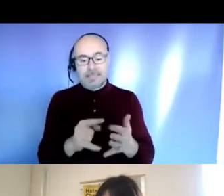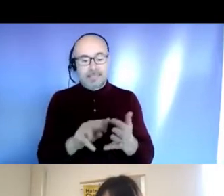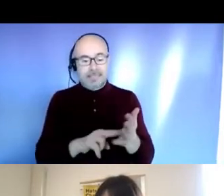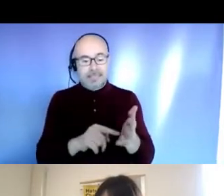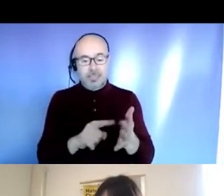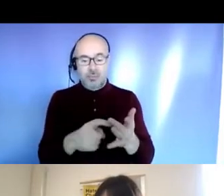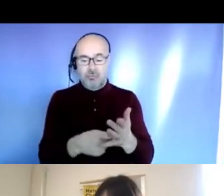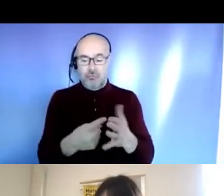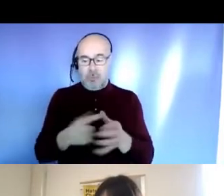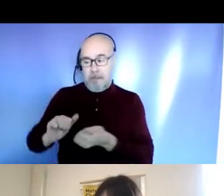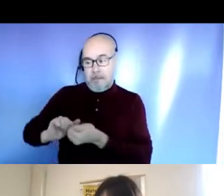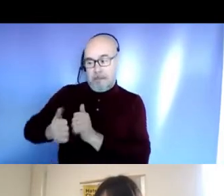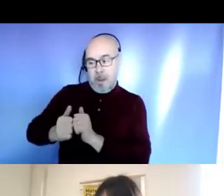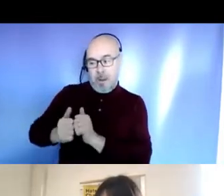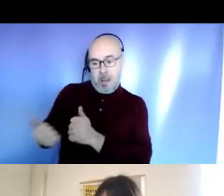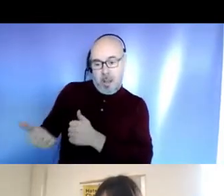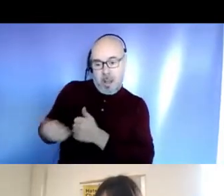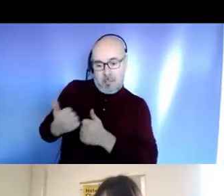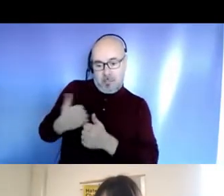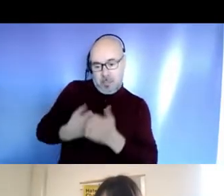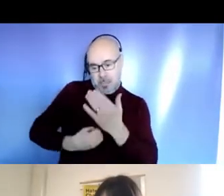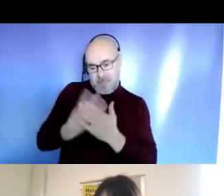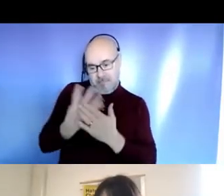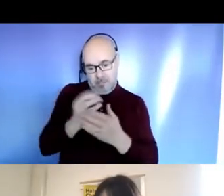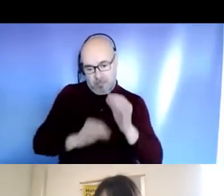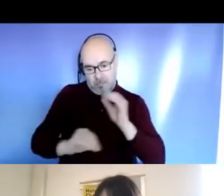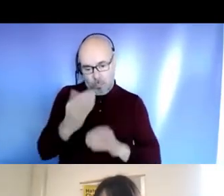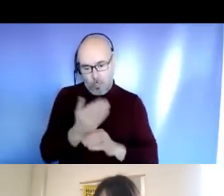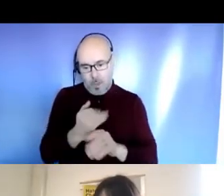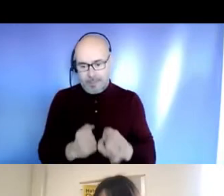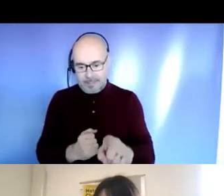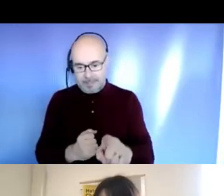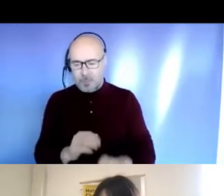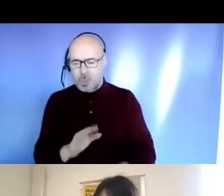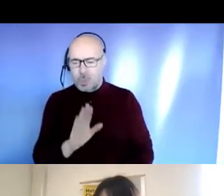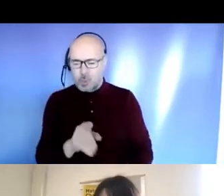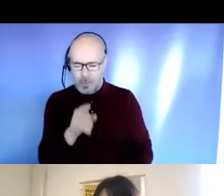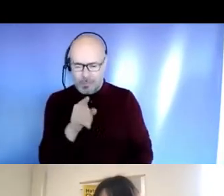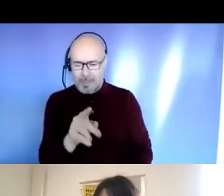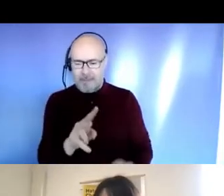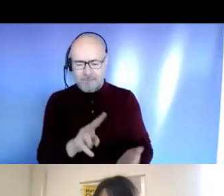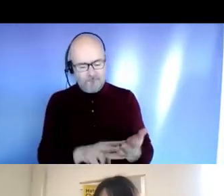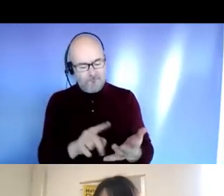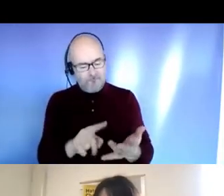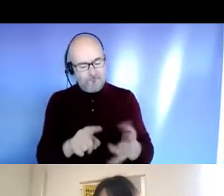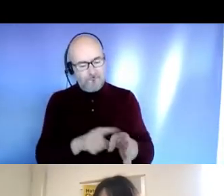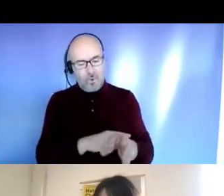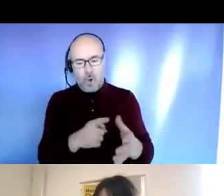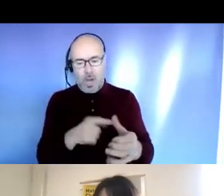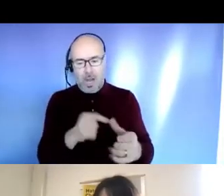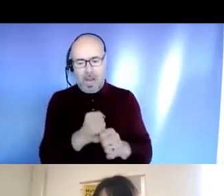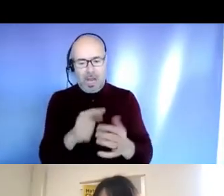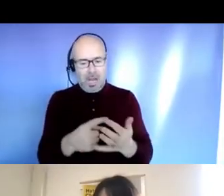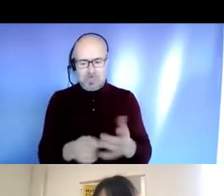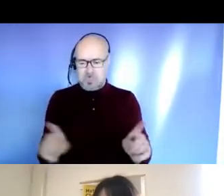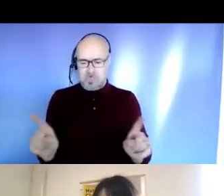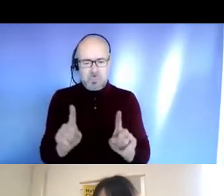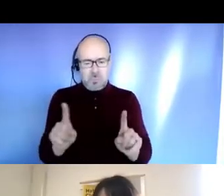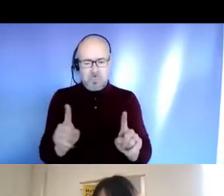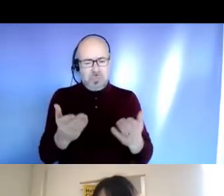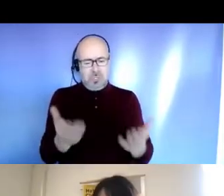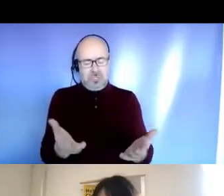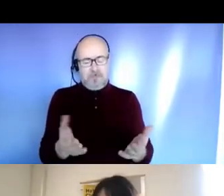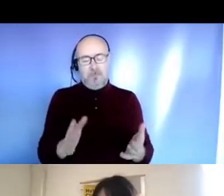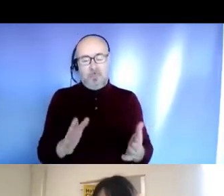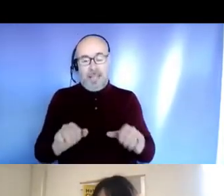this. So what is Voyager? Well, the project has, I guess, 3 key